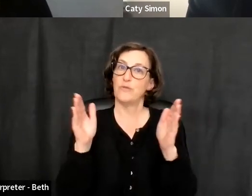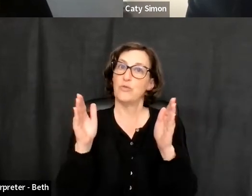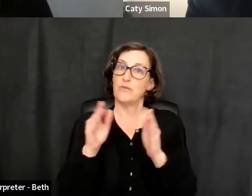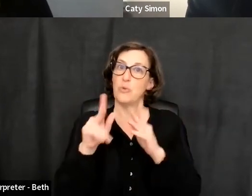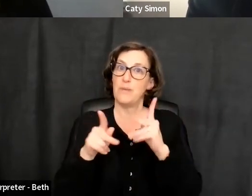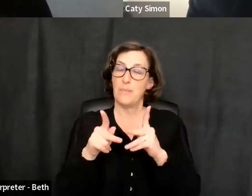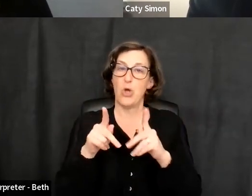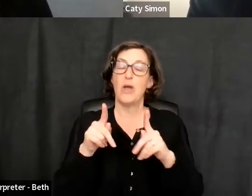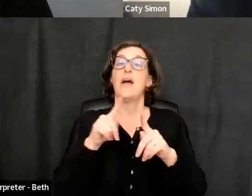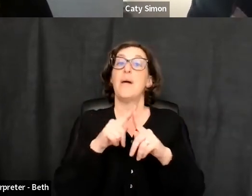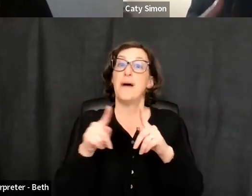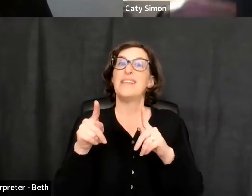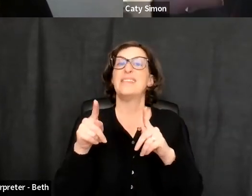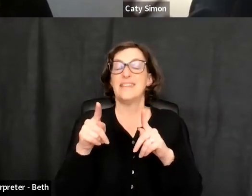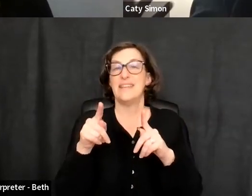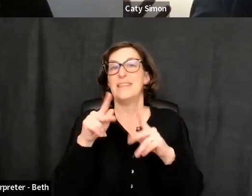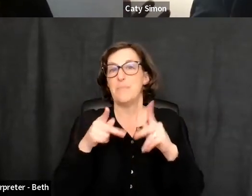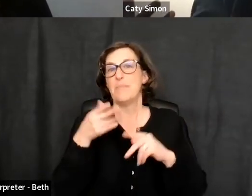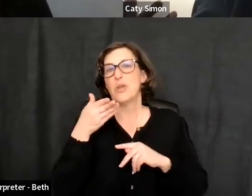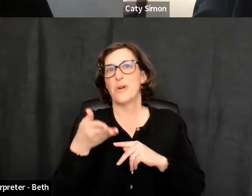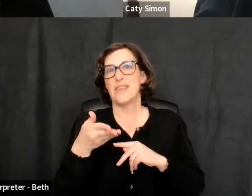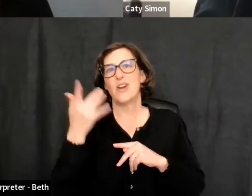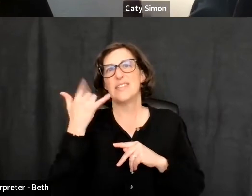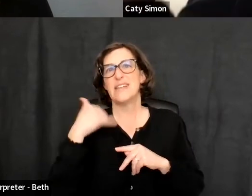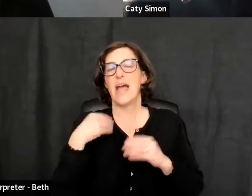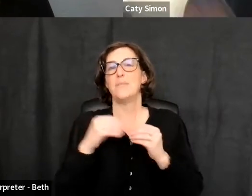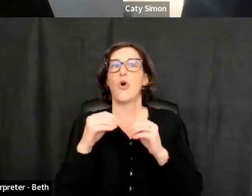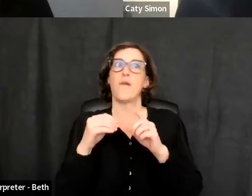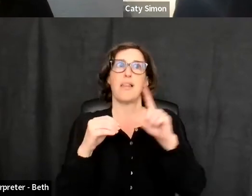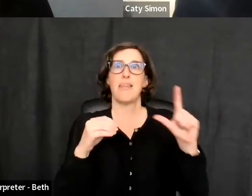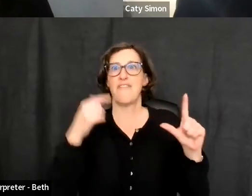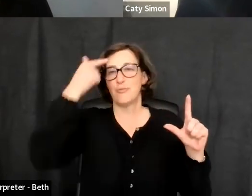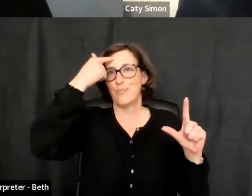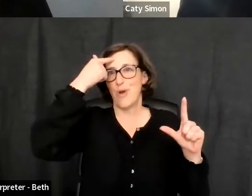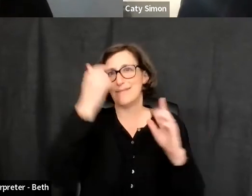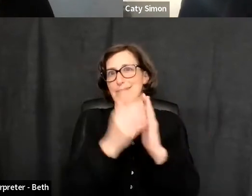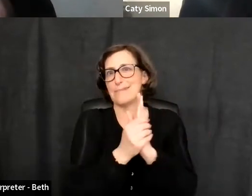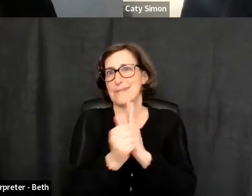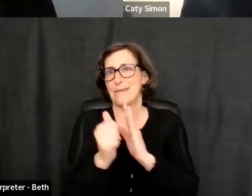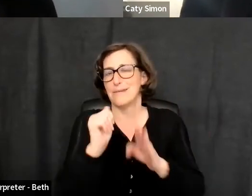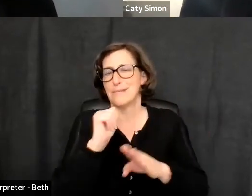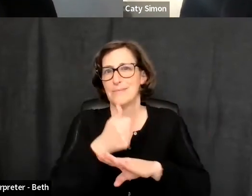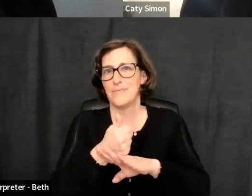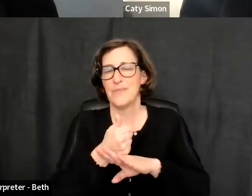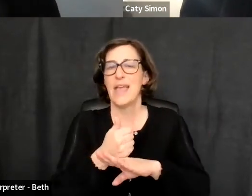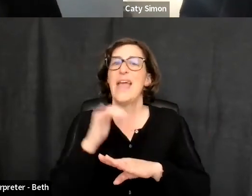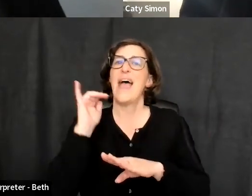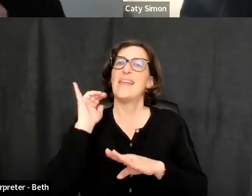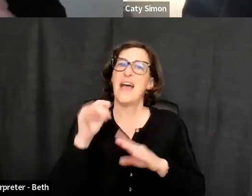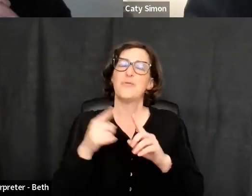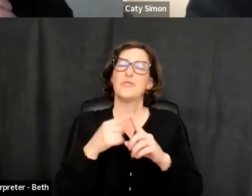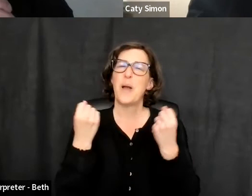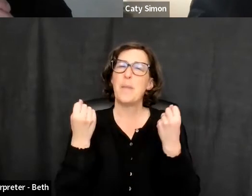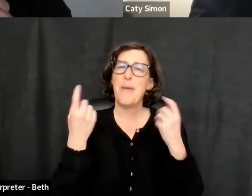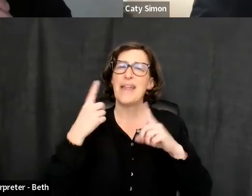us who had more of a left brain based skill set, as Sarah pointed out. And the manifesto itself drew from months of